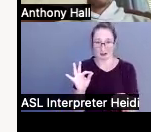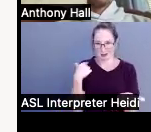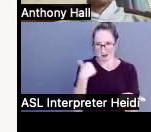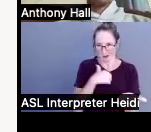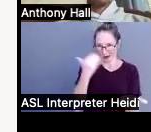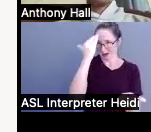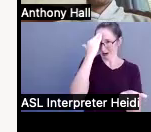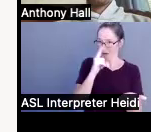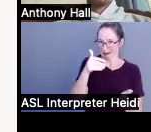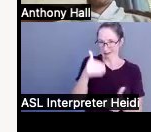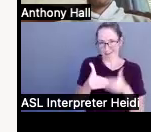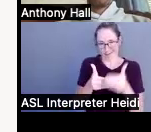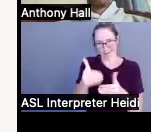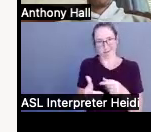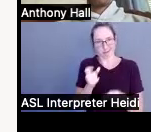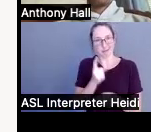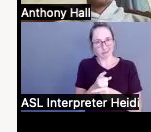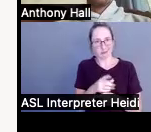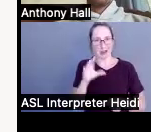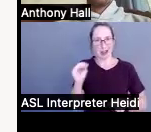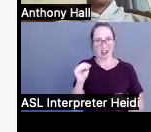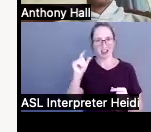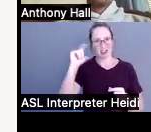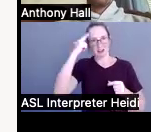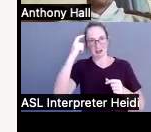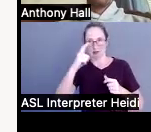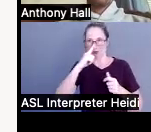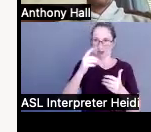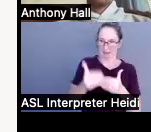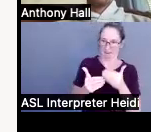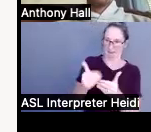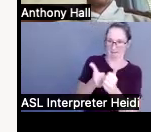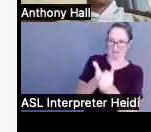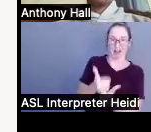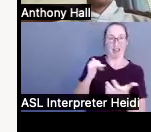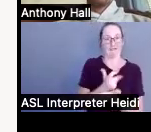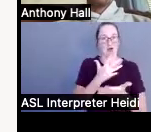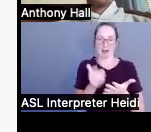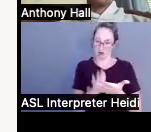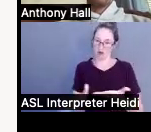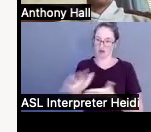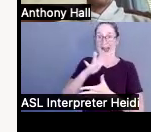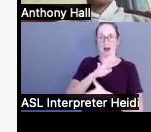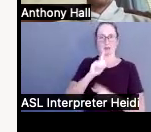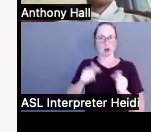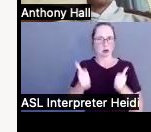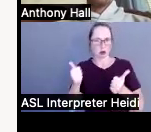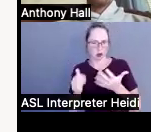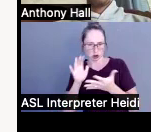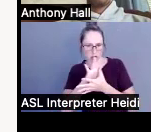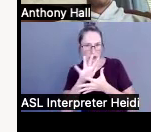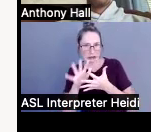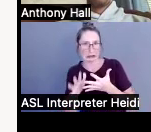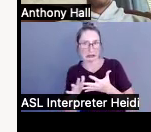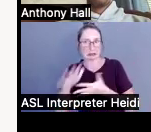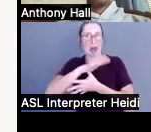it's the steps, right, and these bureaucracies that hold up so much of everything is a priority, right? But which one gets the